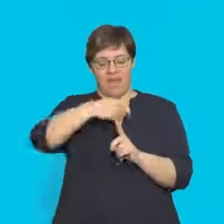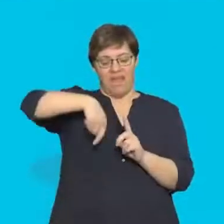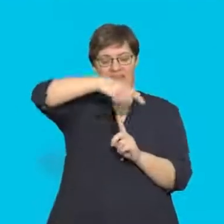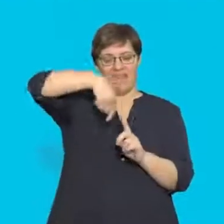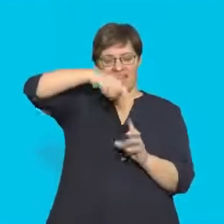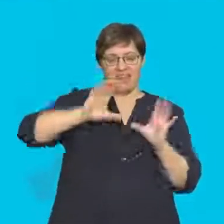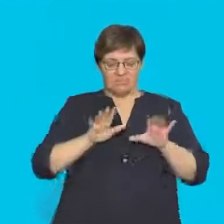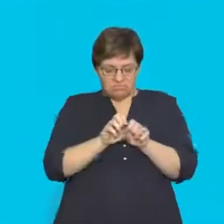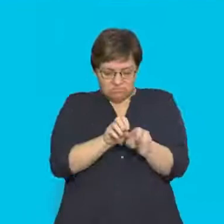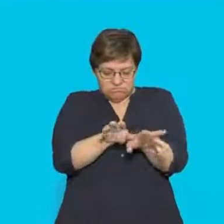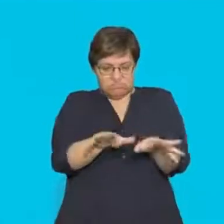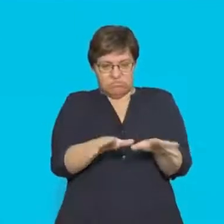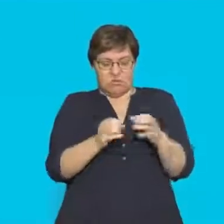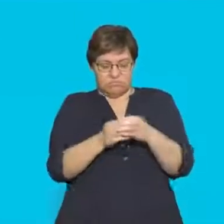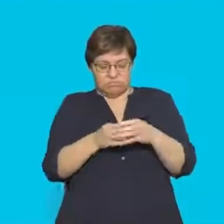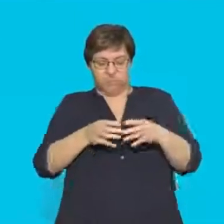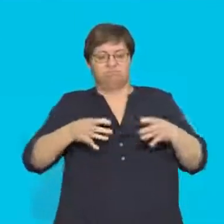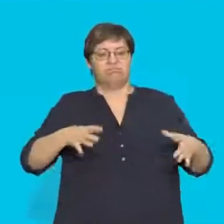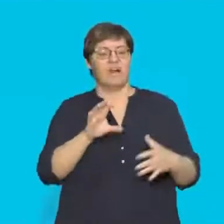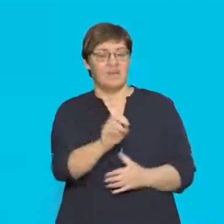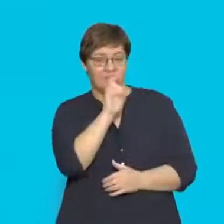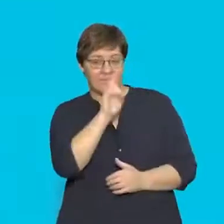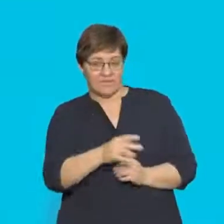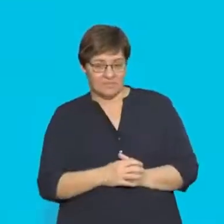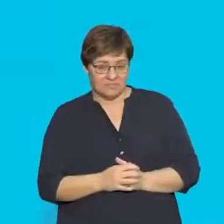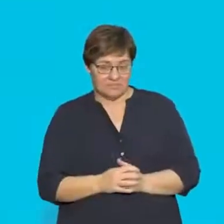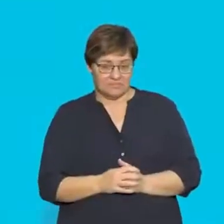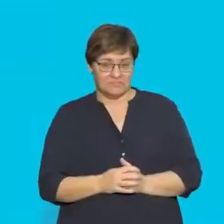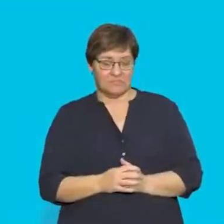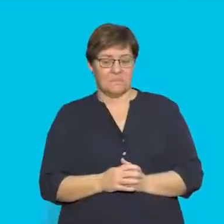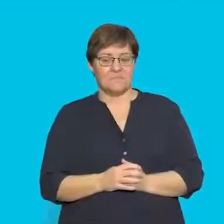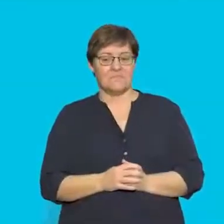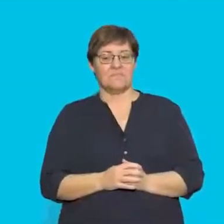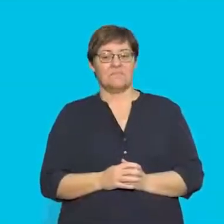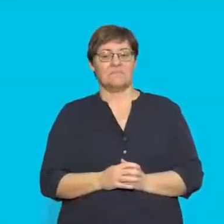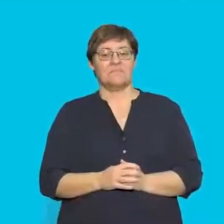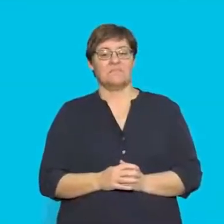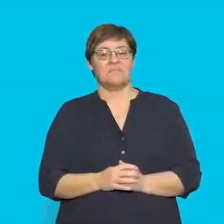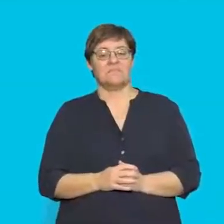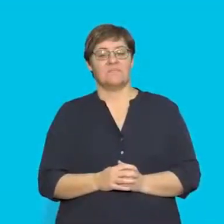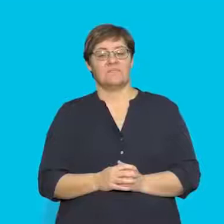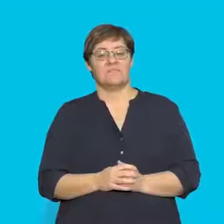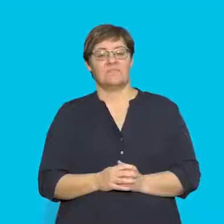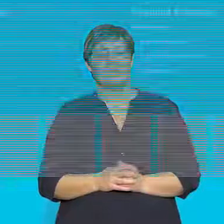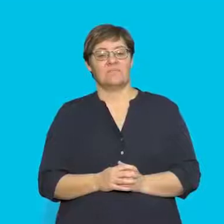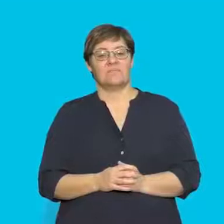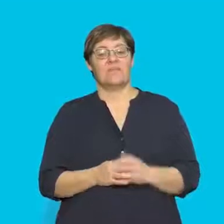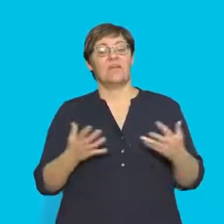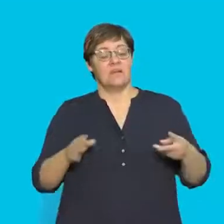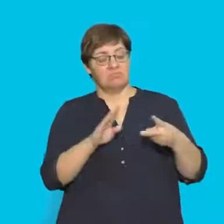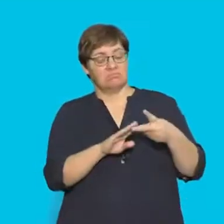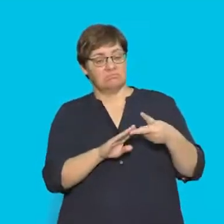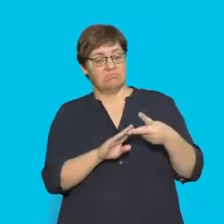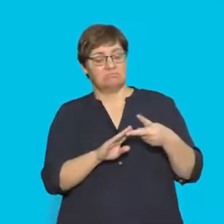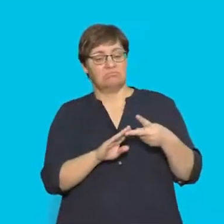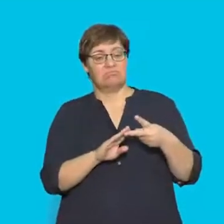straight conductor. We're going to use that and see what happens when we do it on a coil too, or on a loop. We're going to